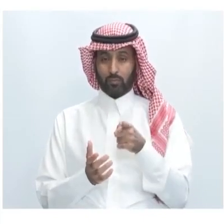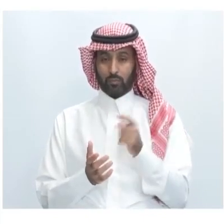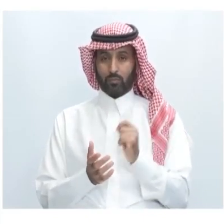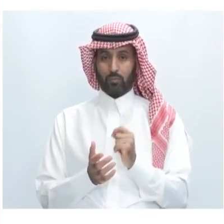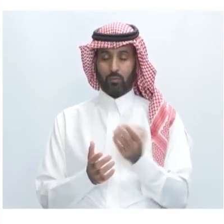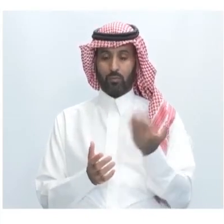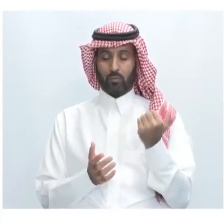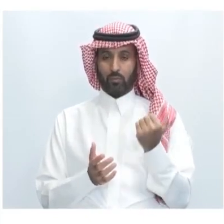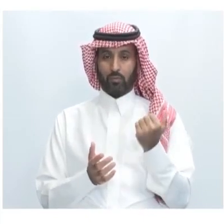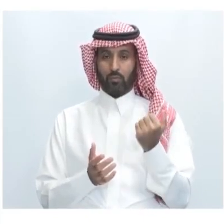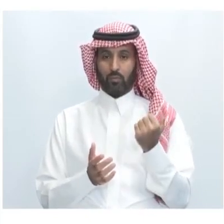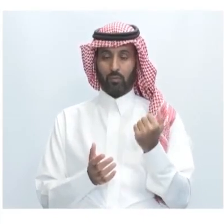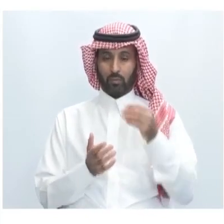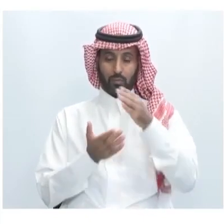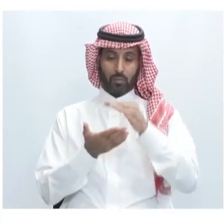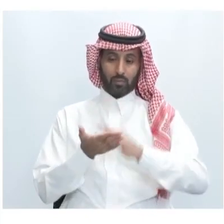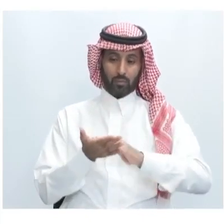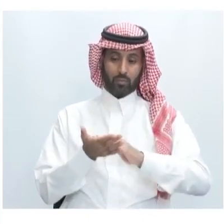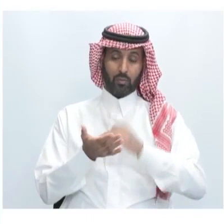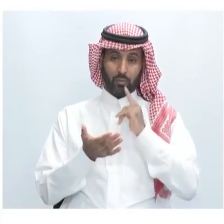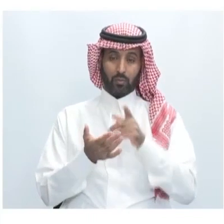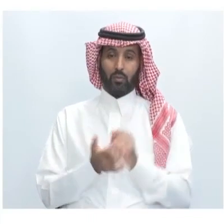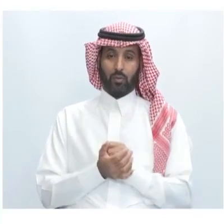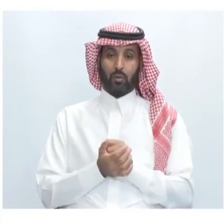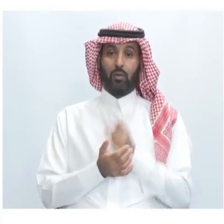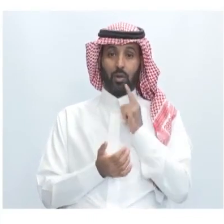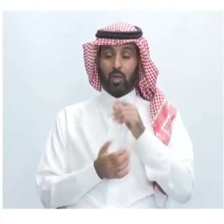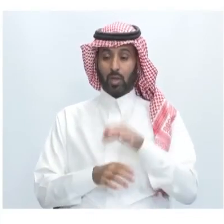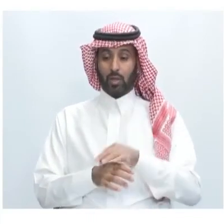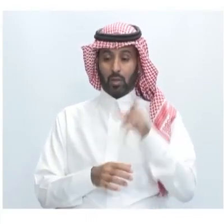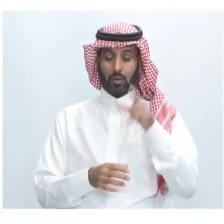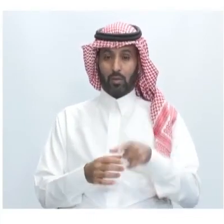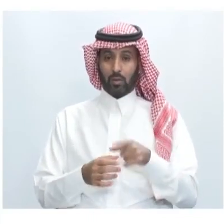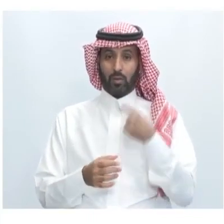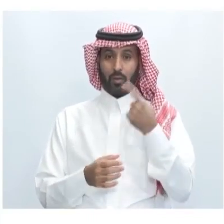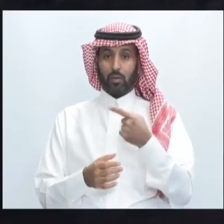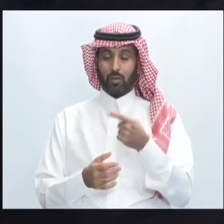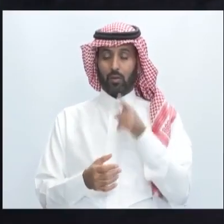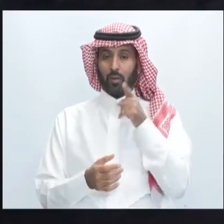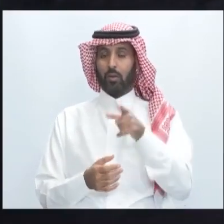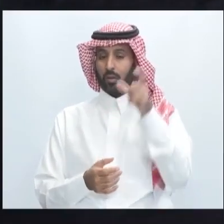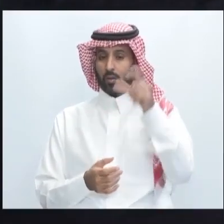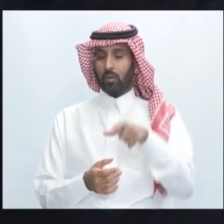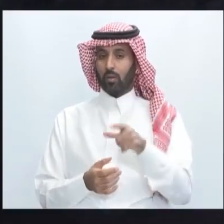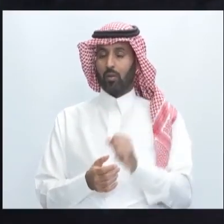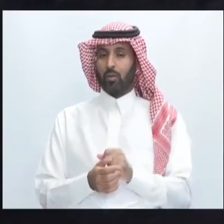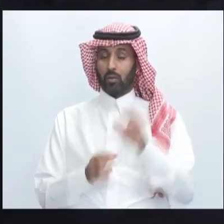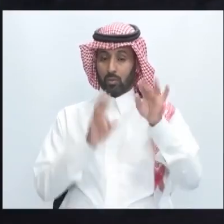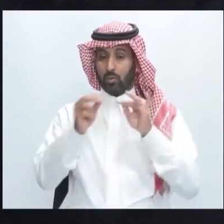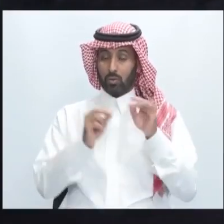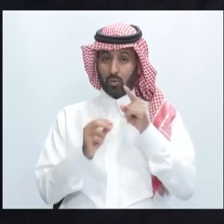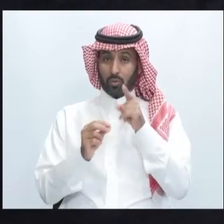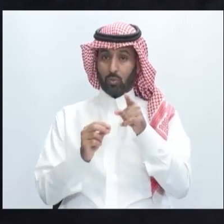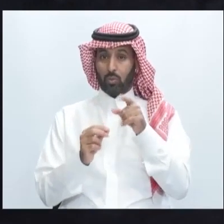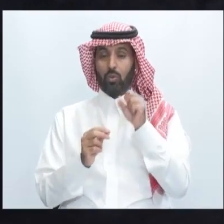we do that, this is a note here, let's read it together. A personal narrative, what is a personal narrative? It's a